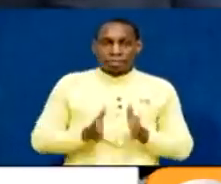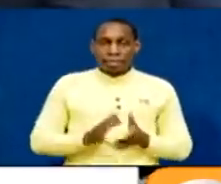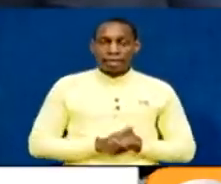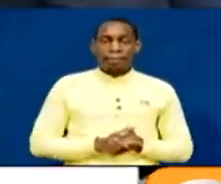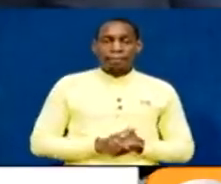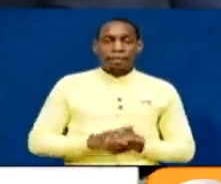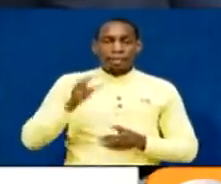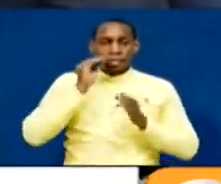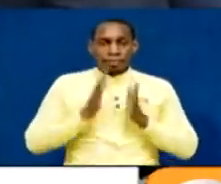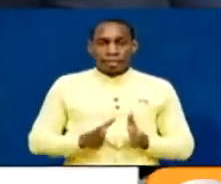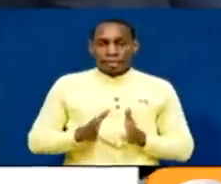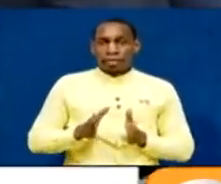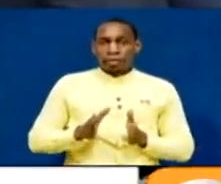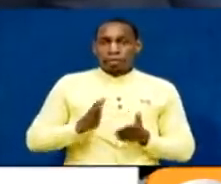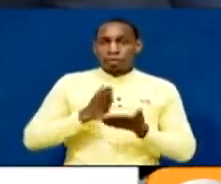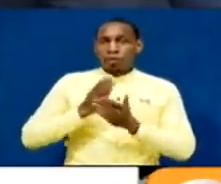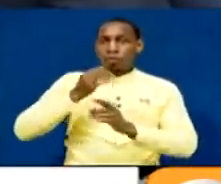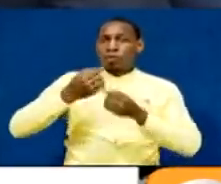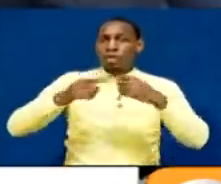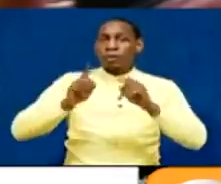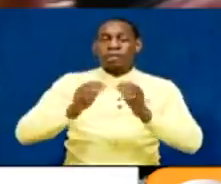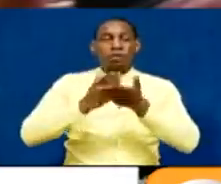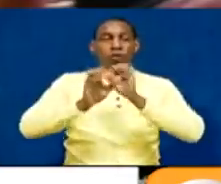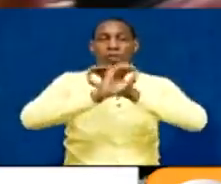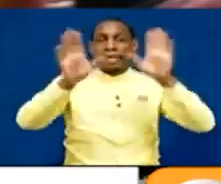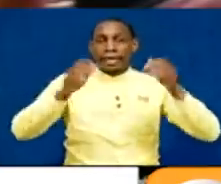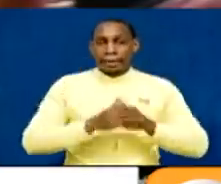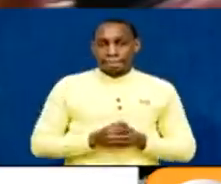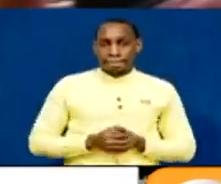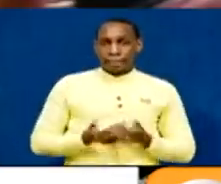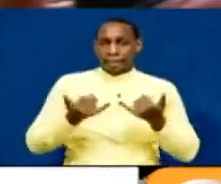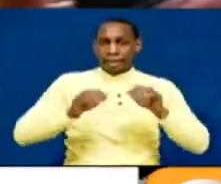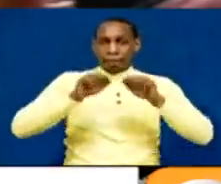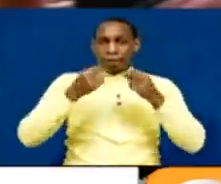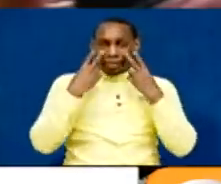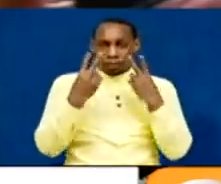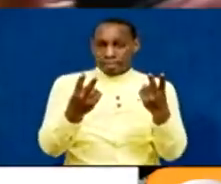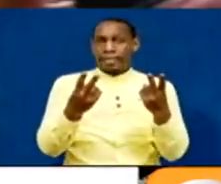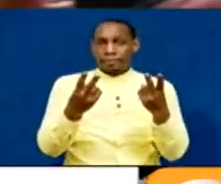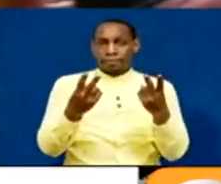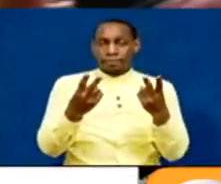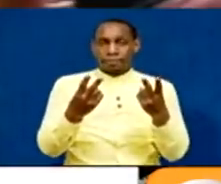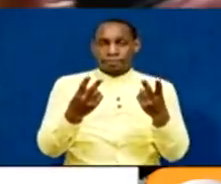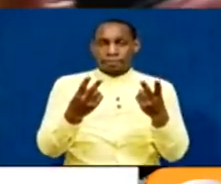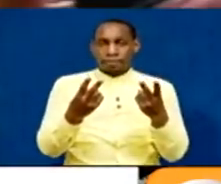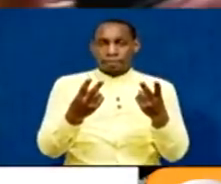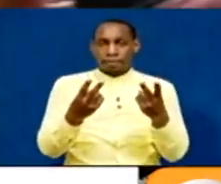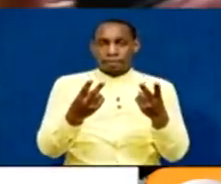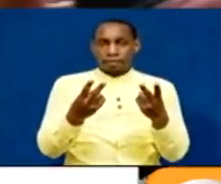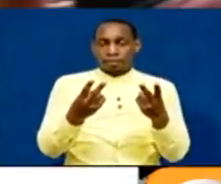Okay. Mr. Speaker, we are going to win this one hands down, Mr. Speaker. We can see through these provisions